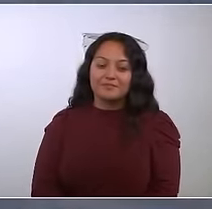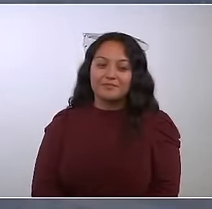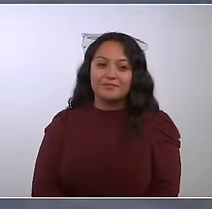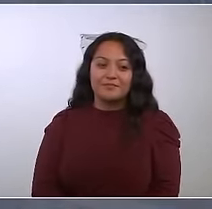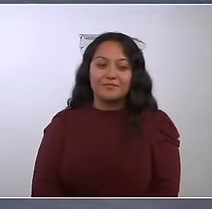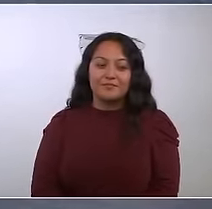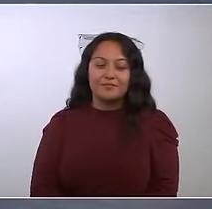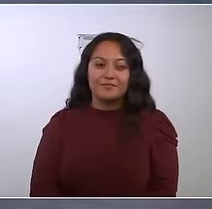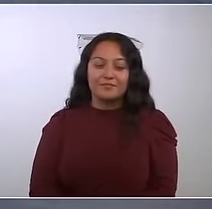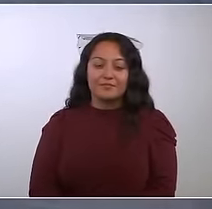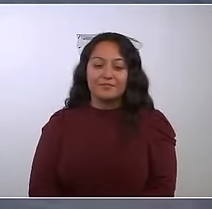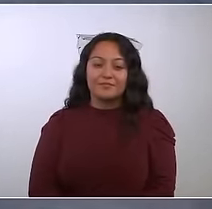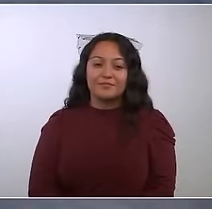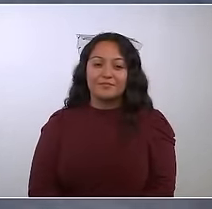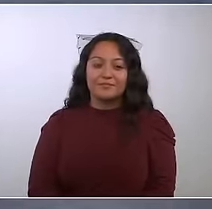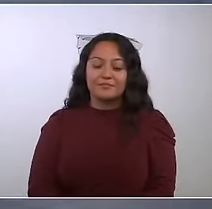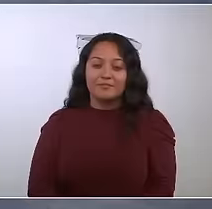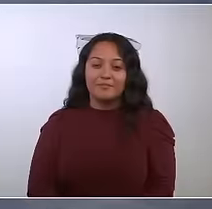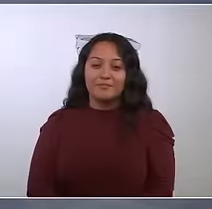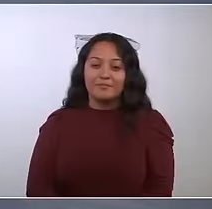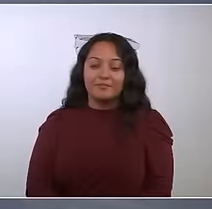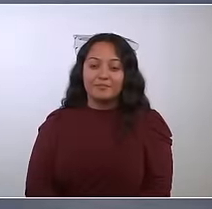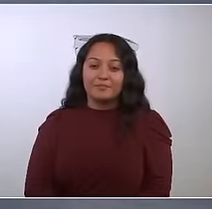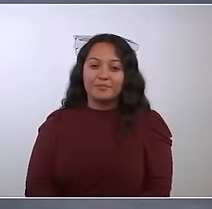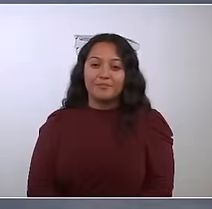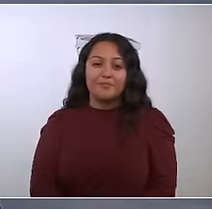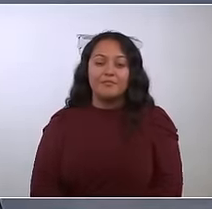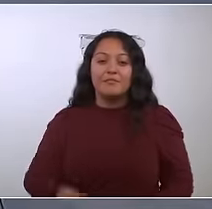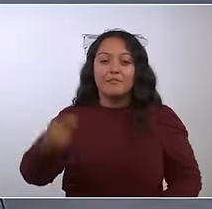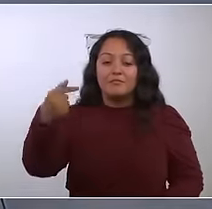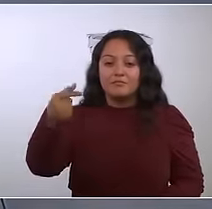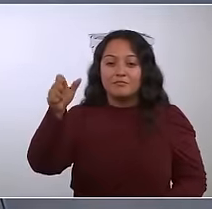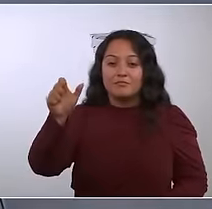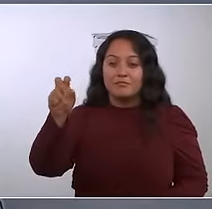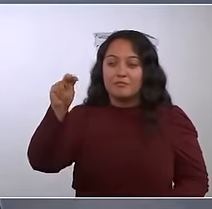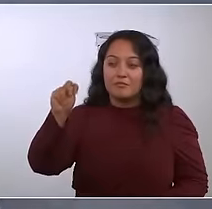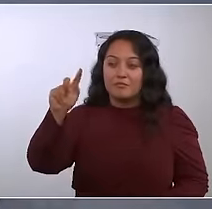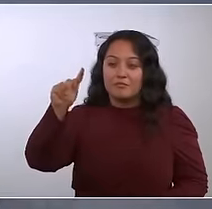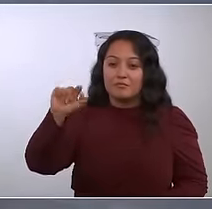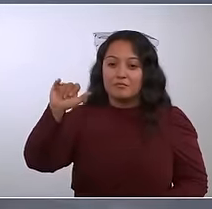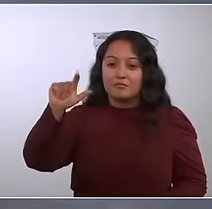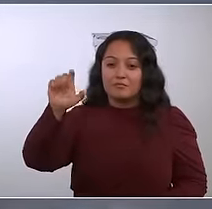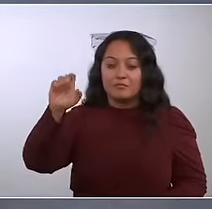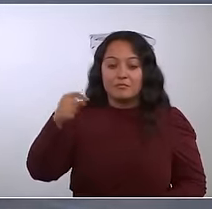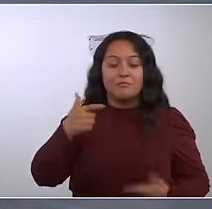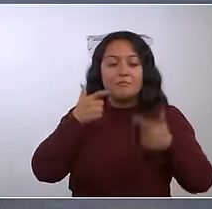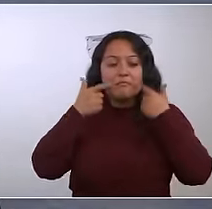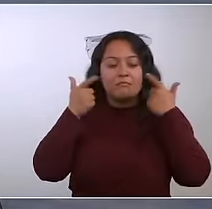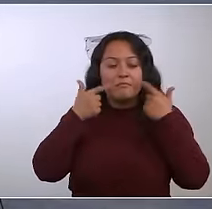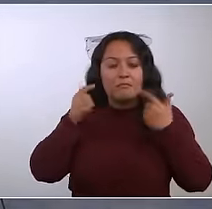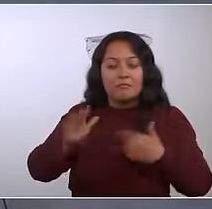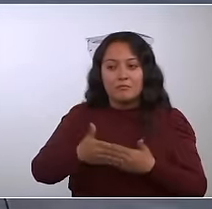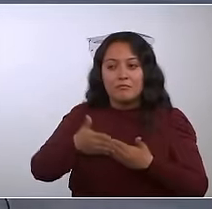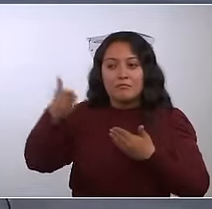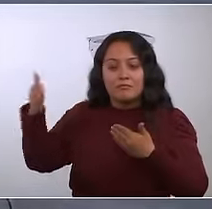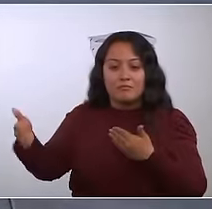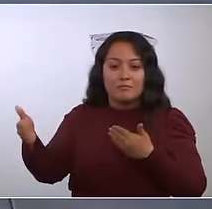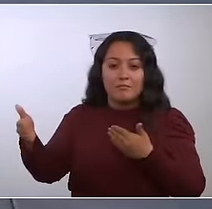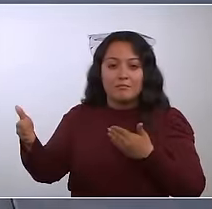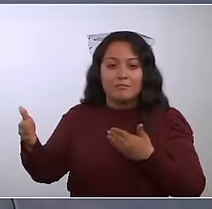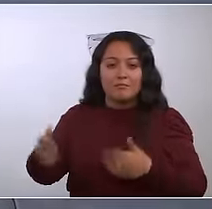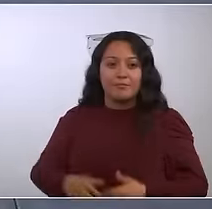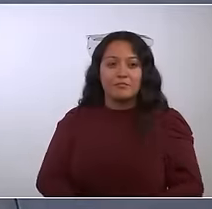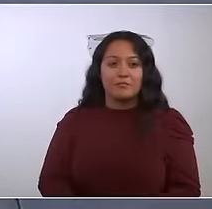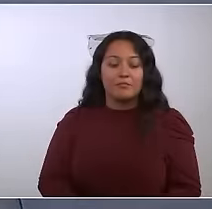The Gentiles delighted in mocking their Jewish neighbors. Los gentiles se deleitaban en burlarse de sus vecinos judíos. By pointing out